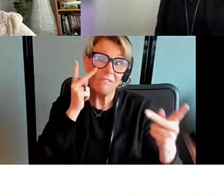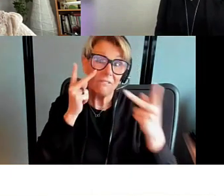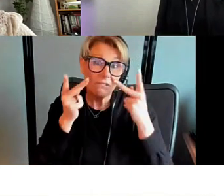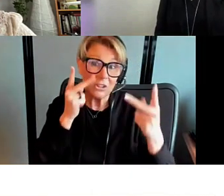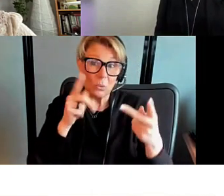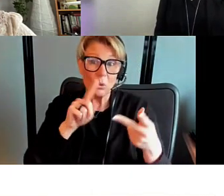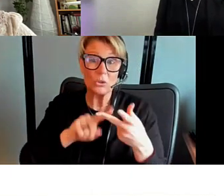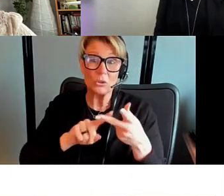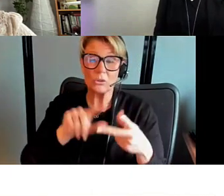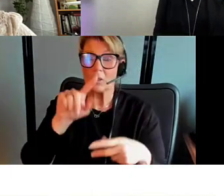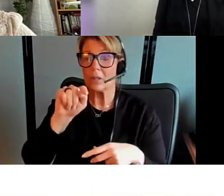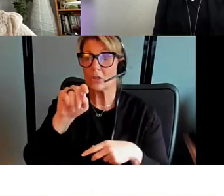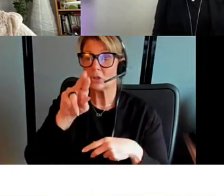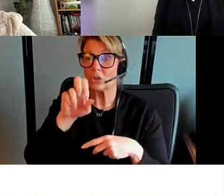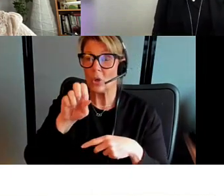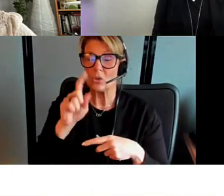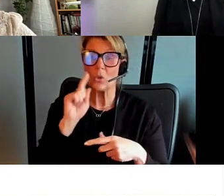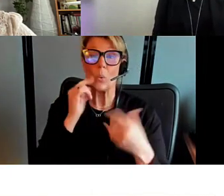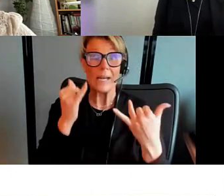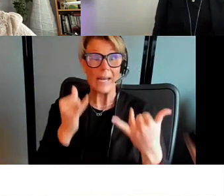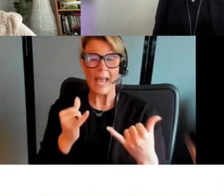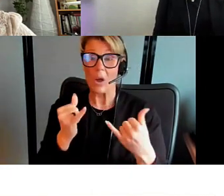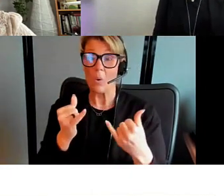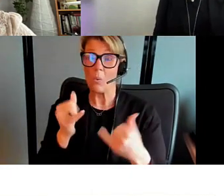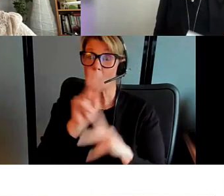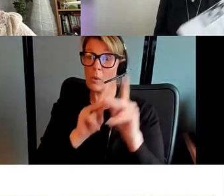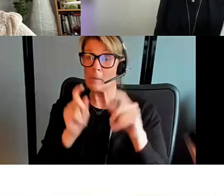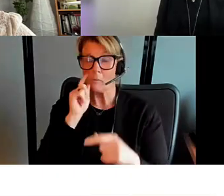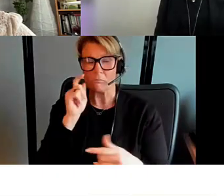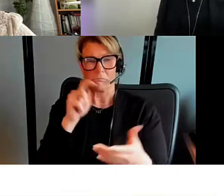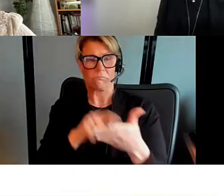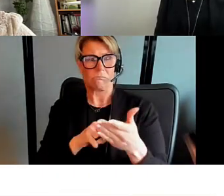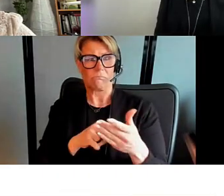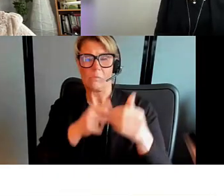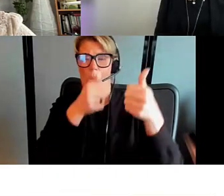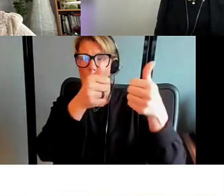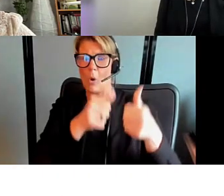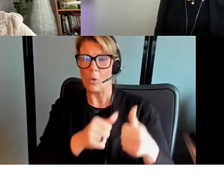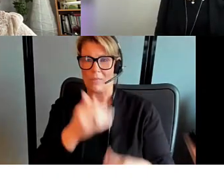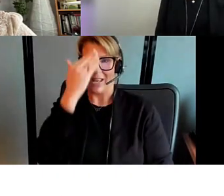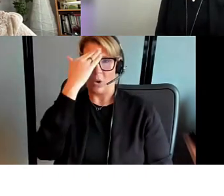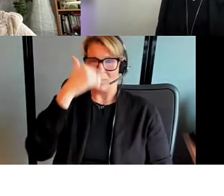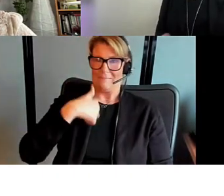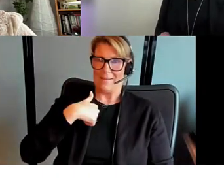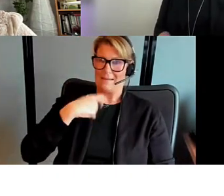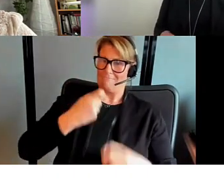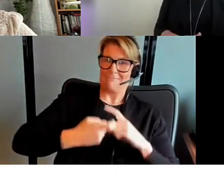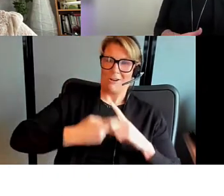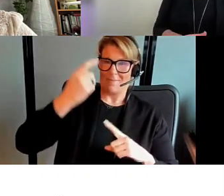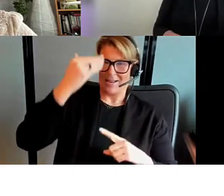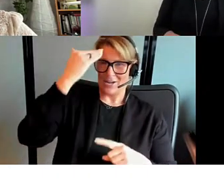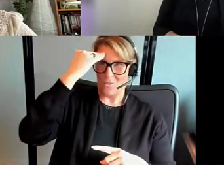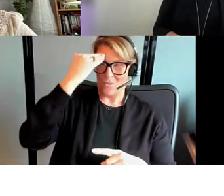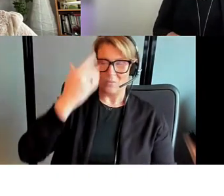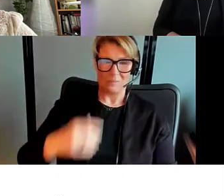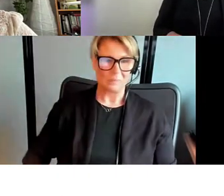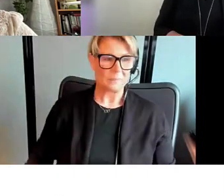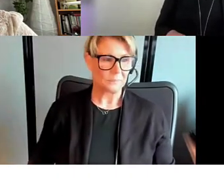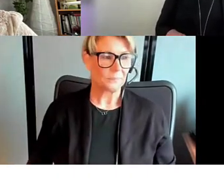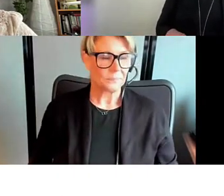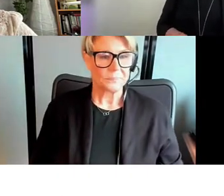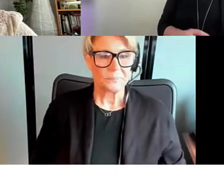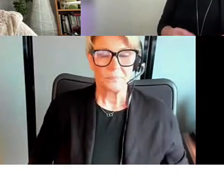establish a recognizable online presence. We'll go to the next slide. And